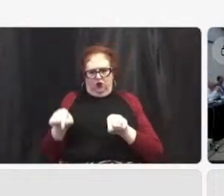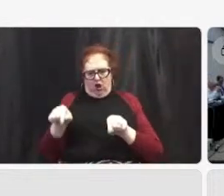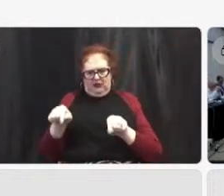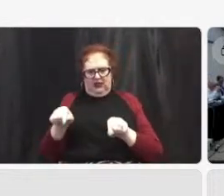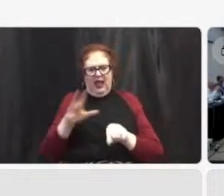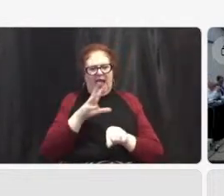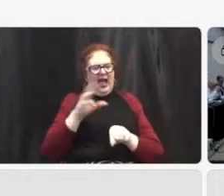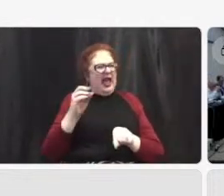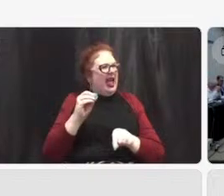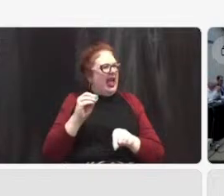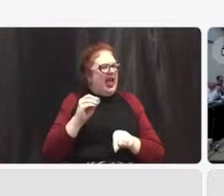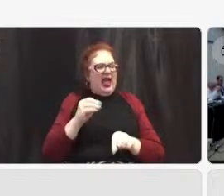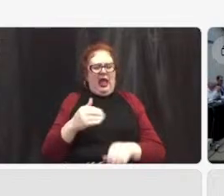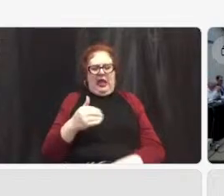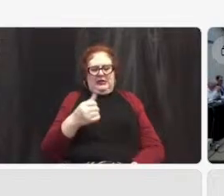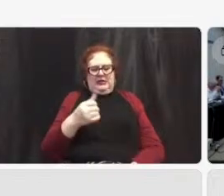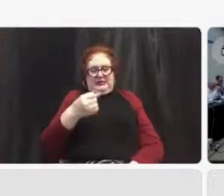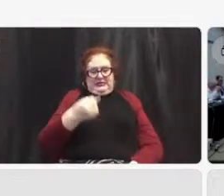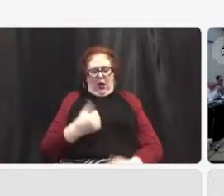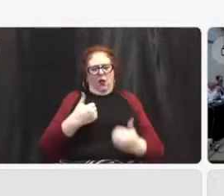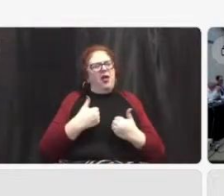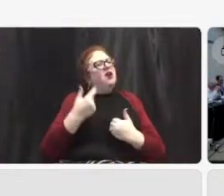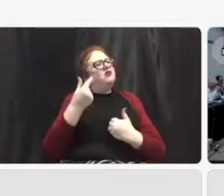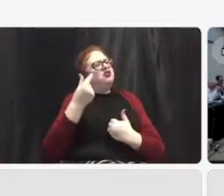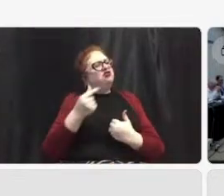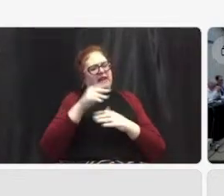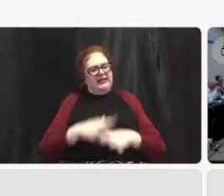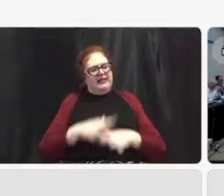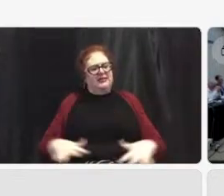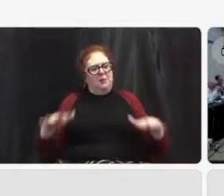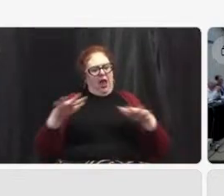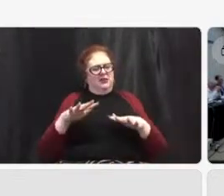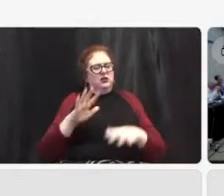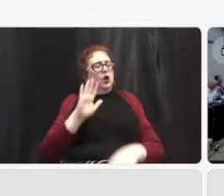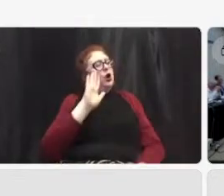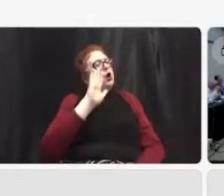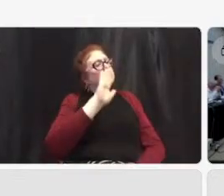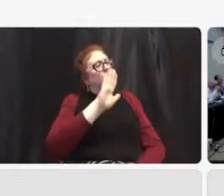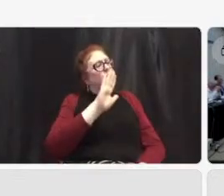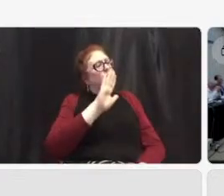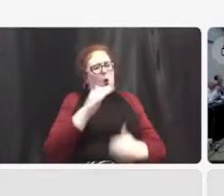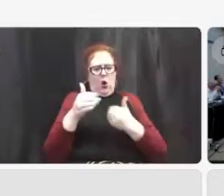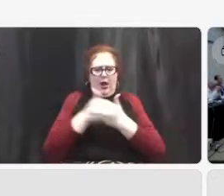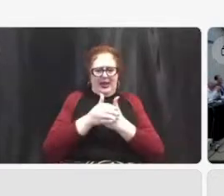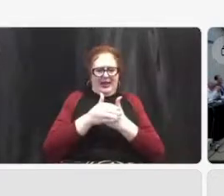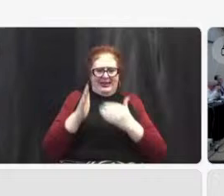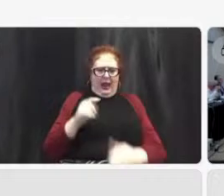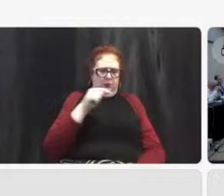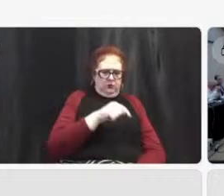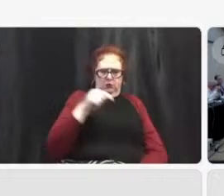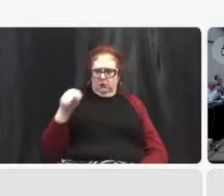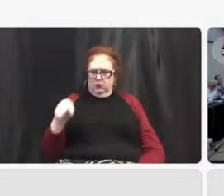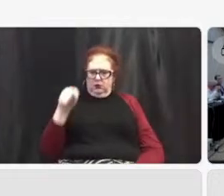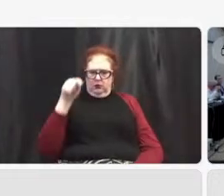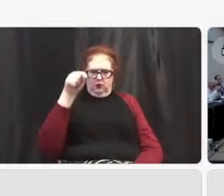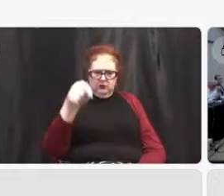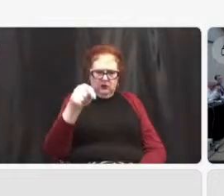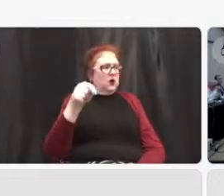like there's a little green space to the south. Your immediate neighbors, are any of them here, or have any of